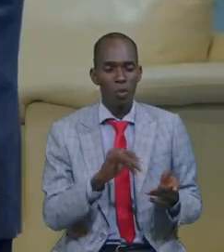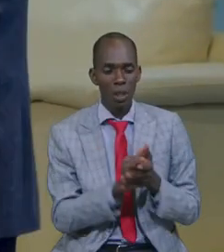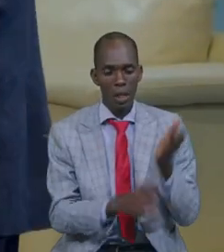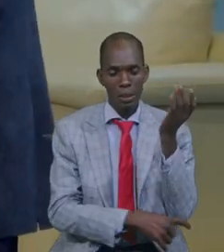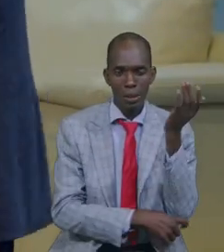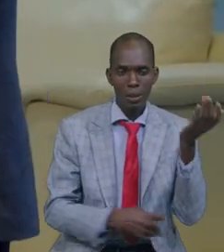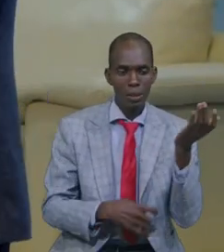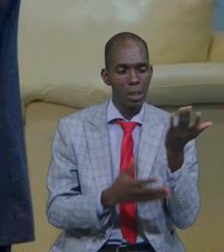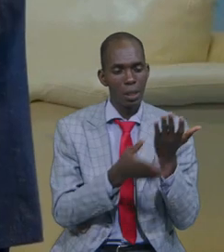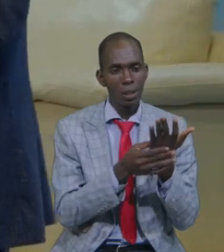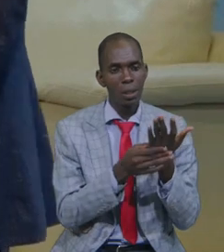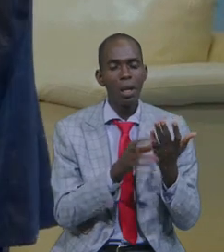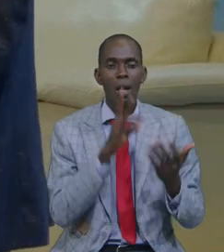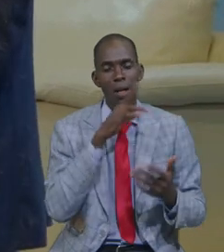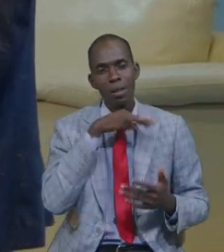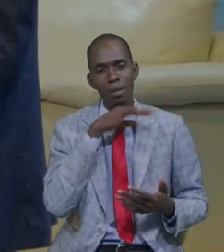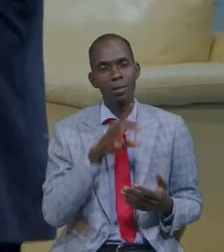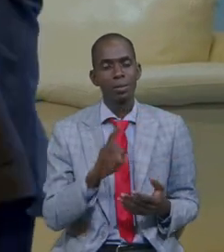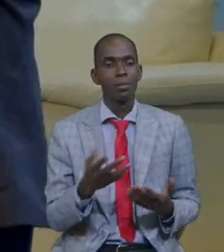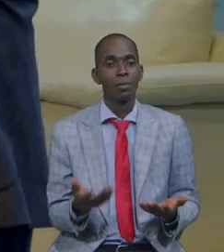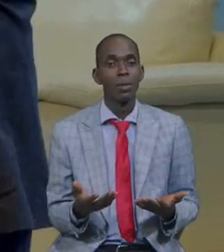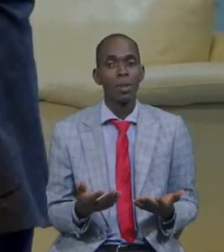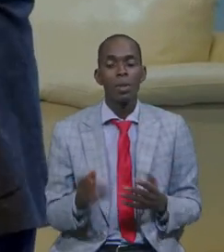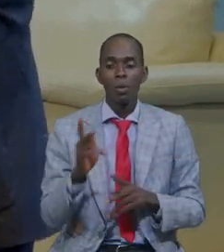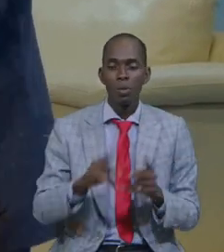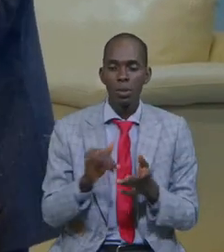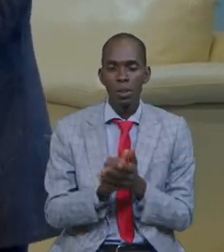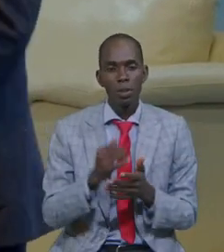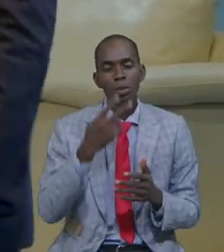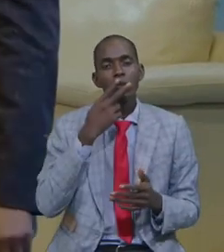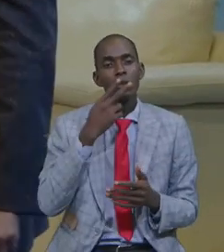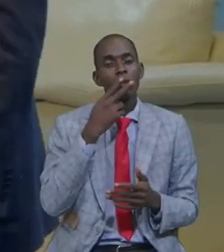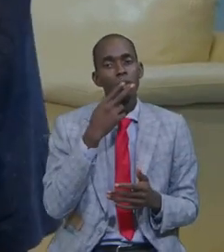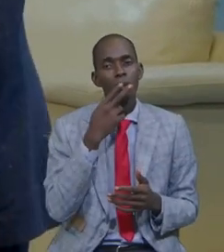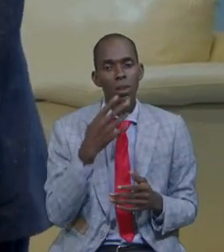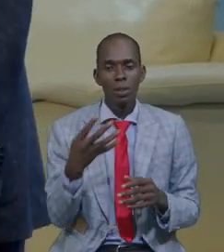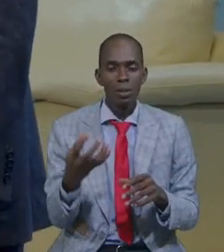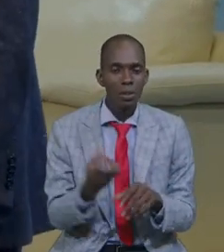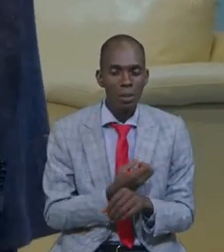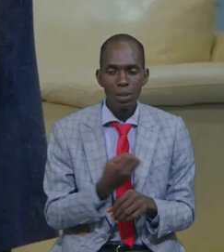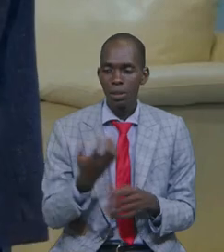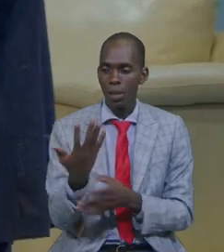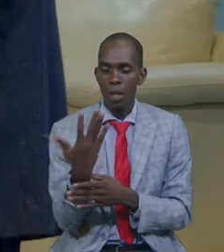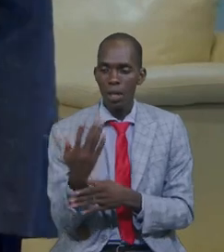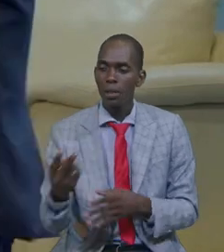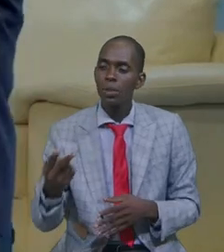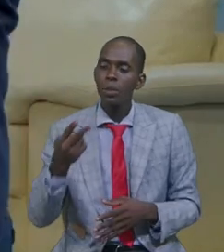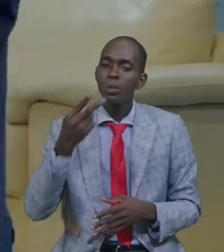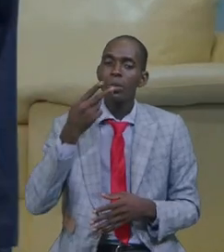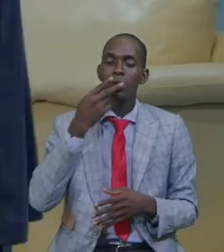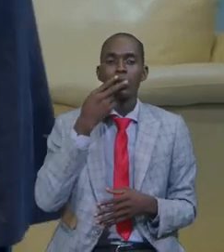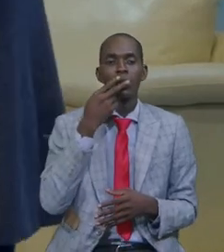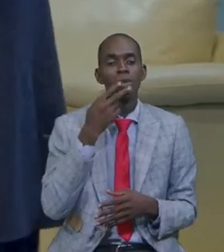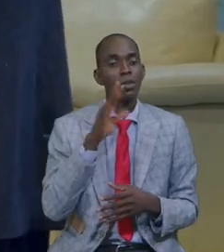their hands are defiled. Those who smoke, they take it with their hands, put in the mouth,